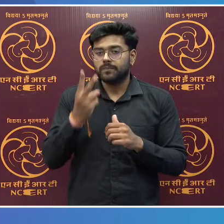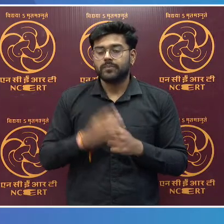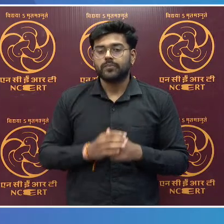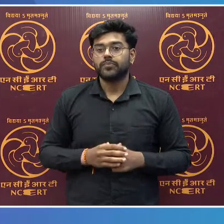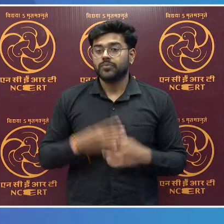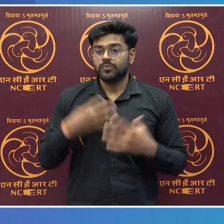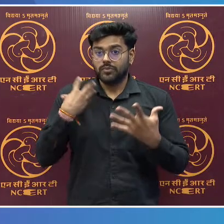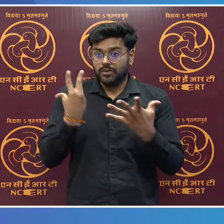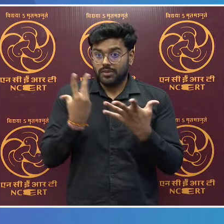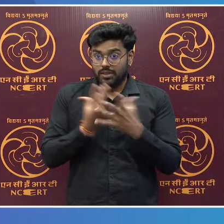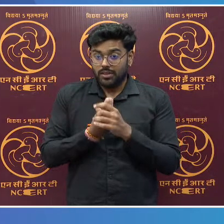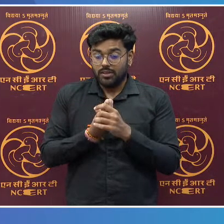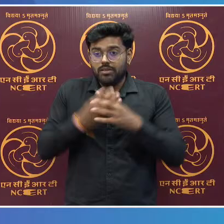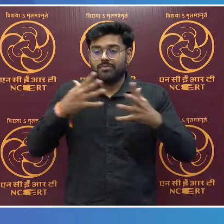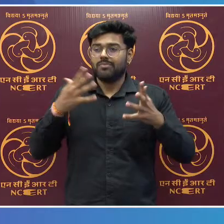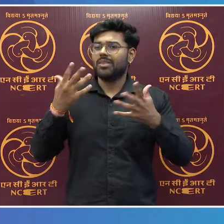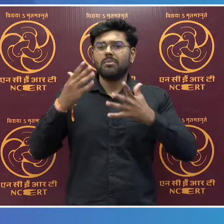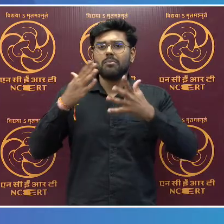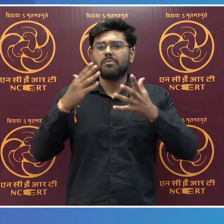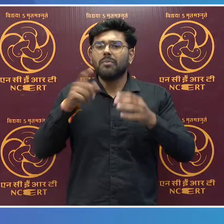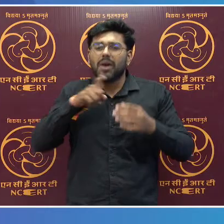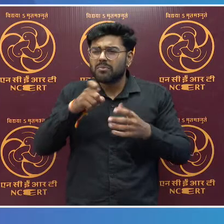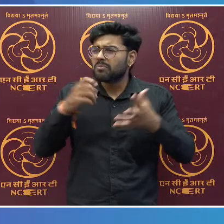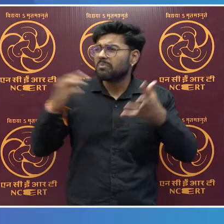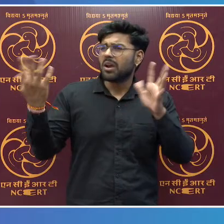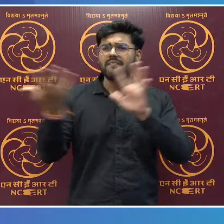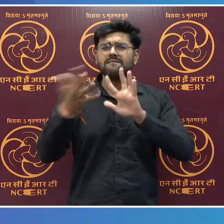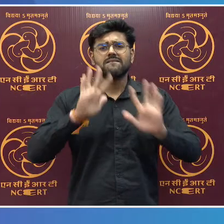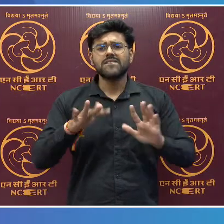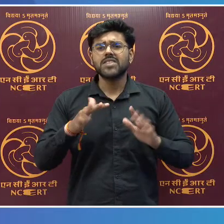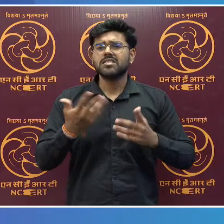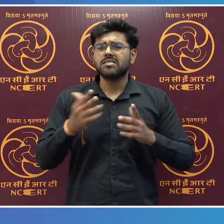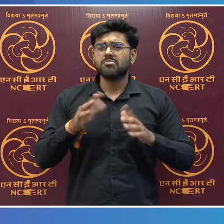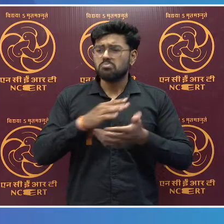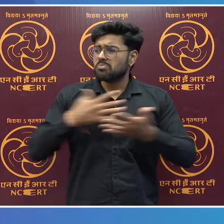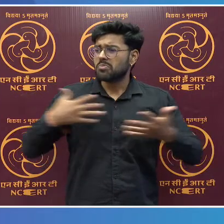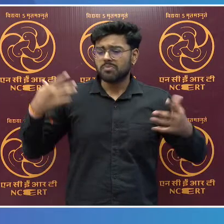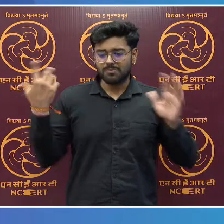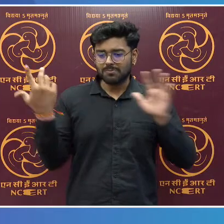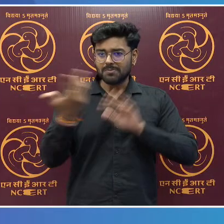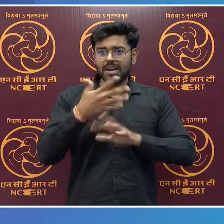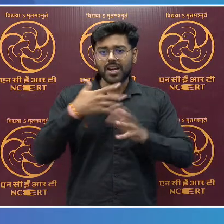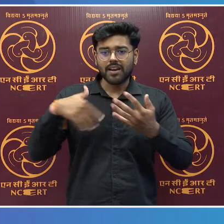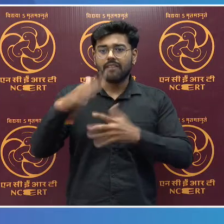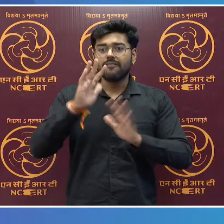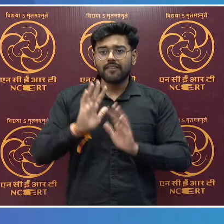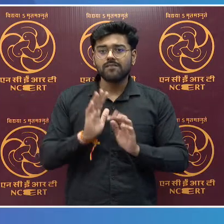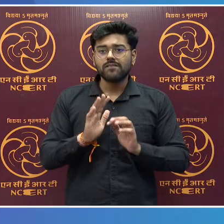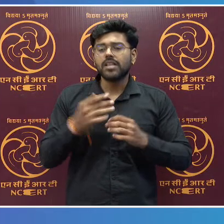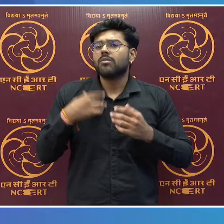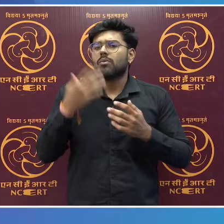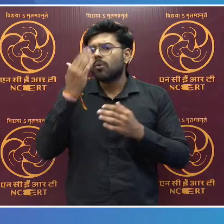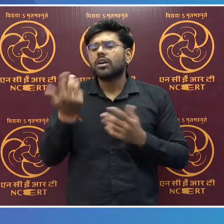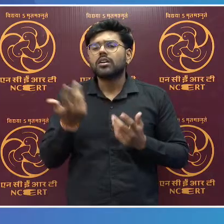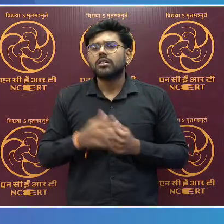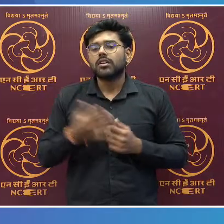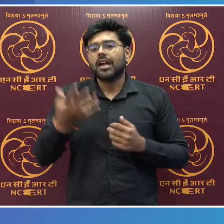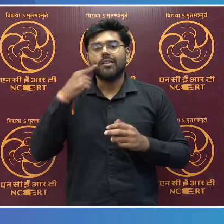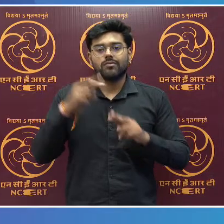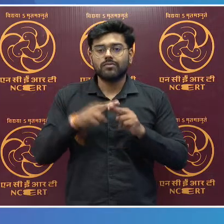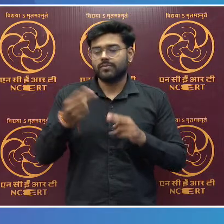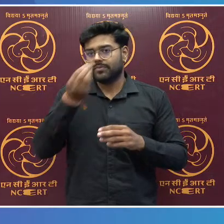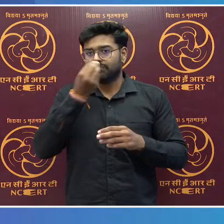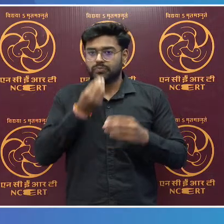completely surrounded by them. Okay. Now, how we are surrounded by them? If it is eating